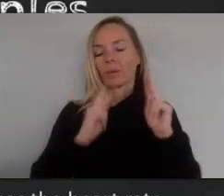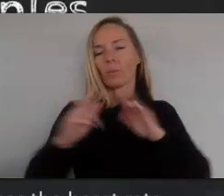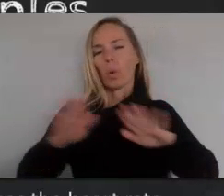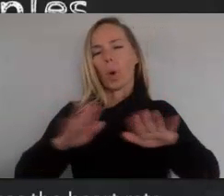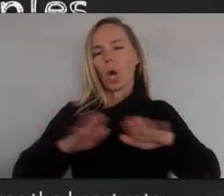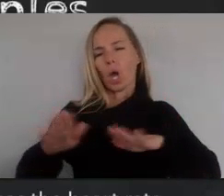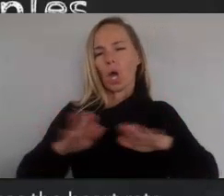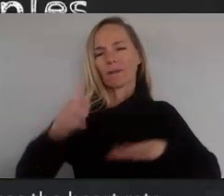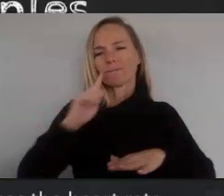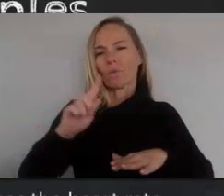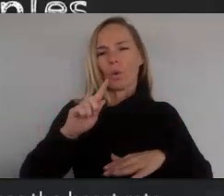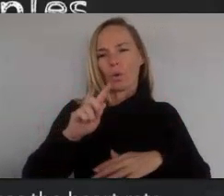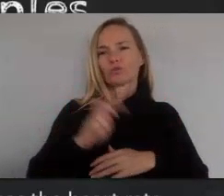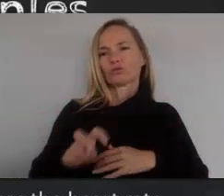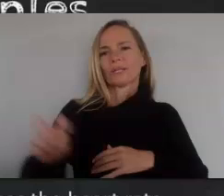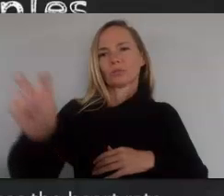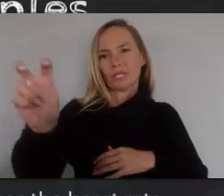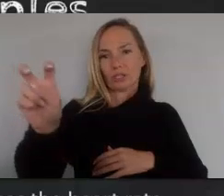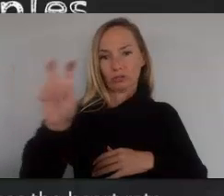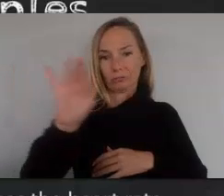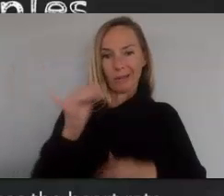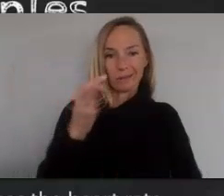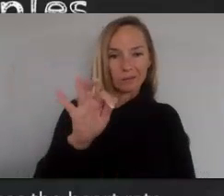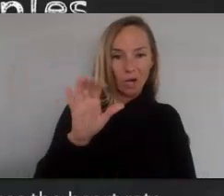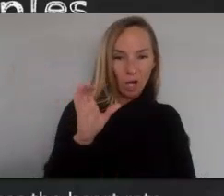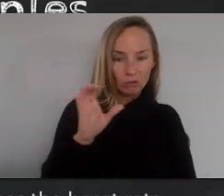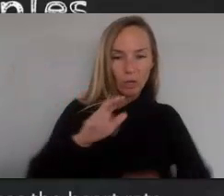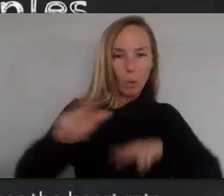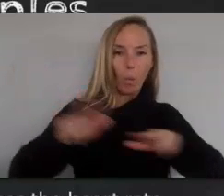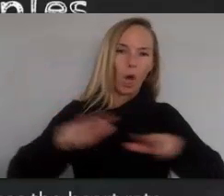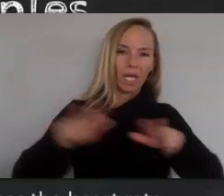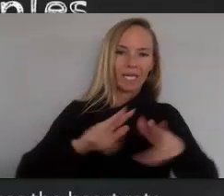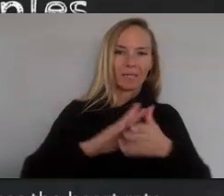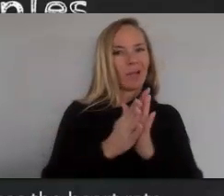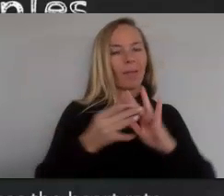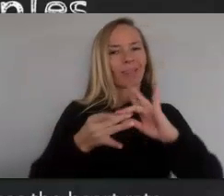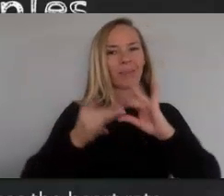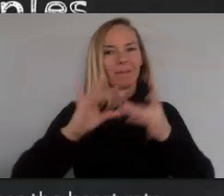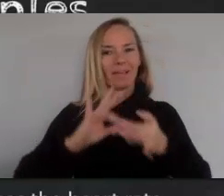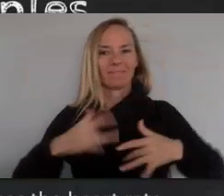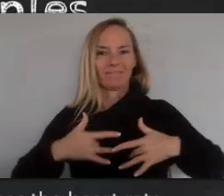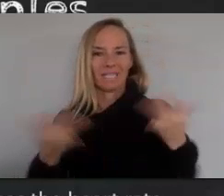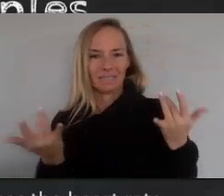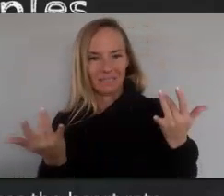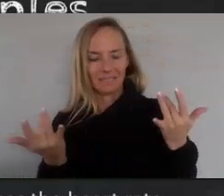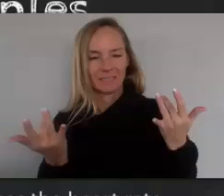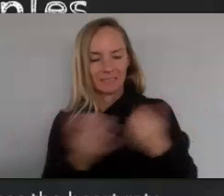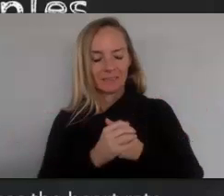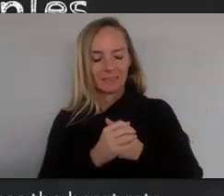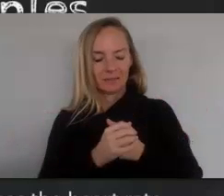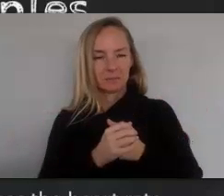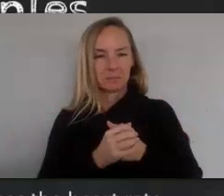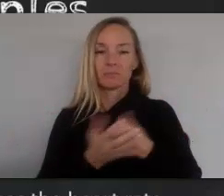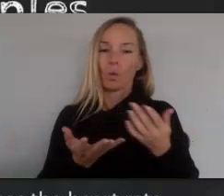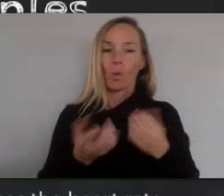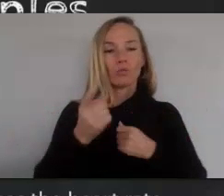as a form of transportation. By 1900, walking was an Olympic event. And finally,